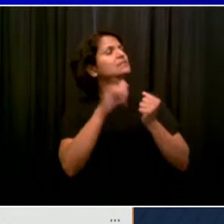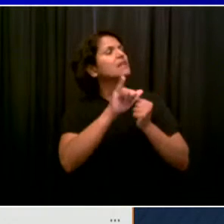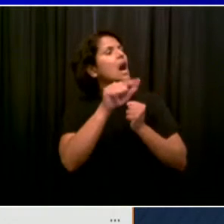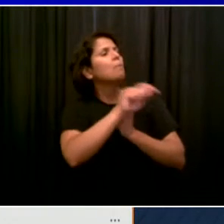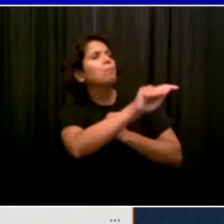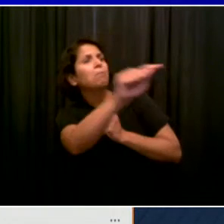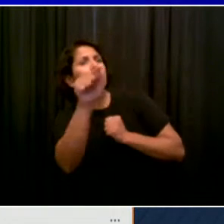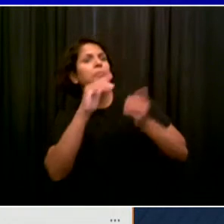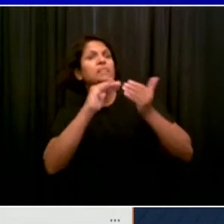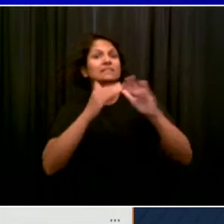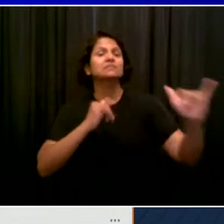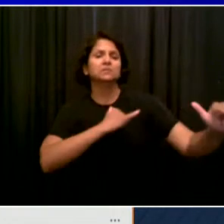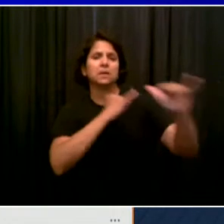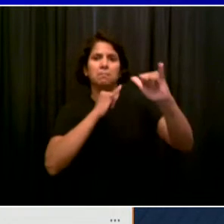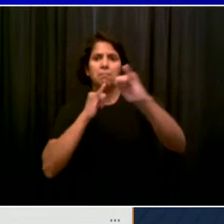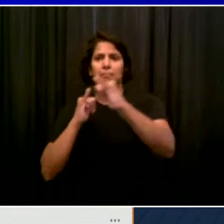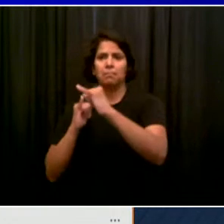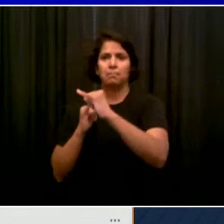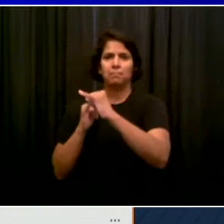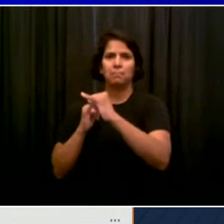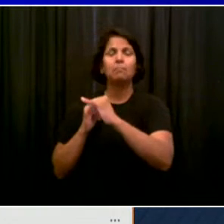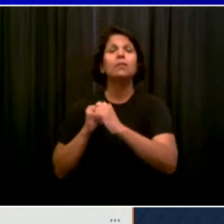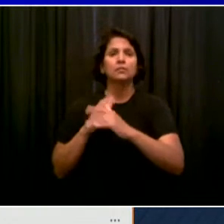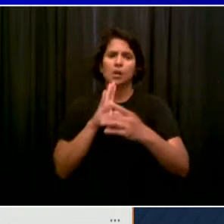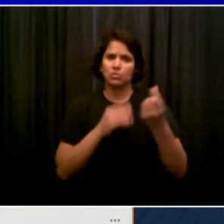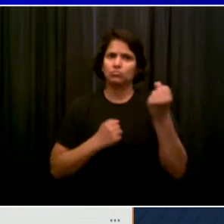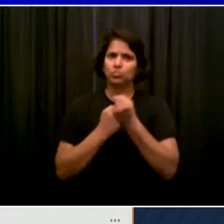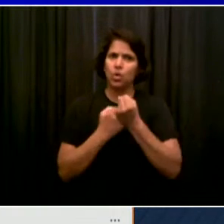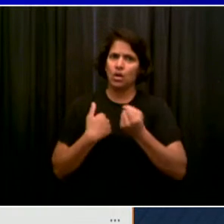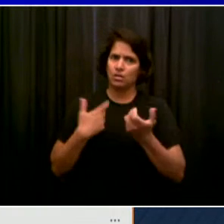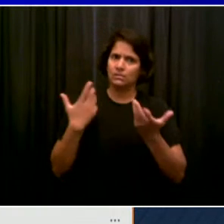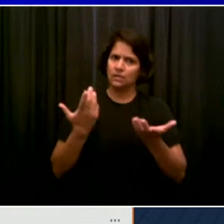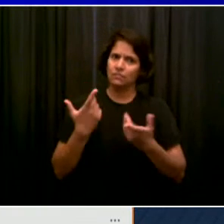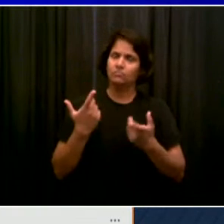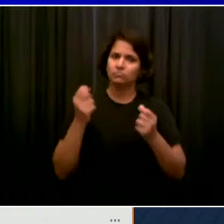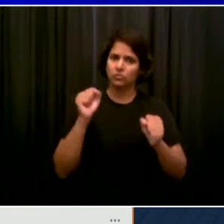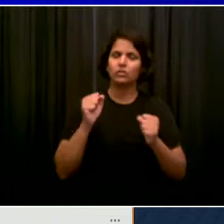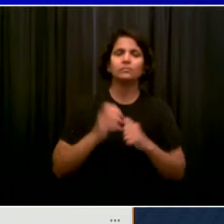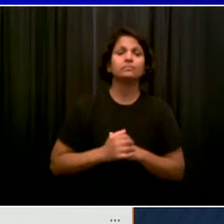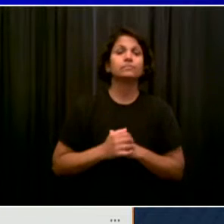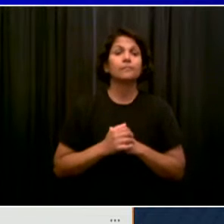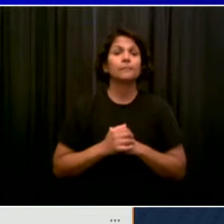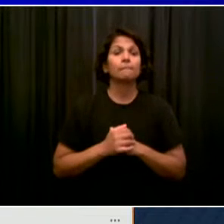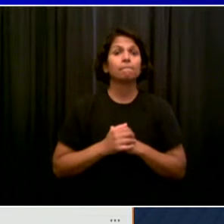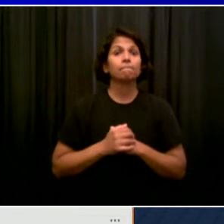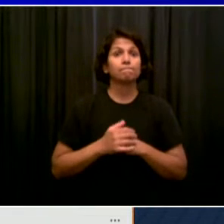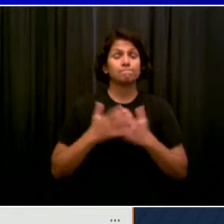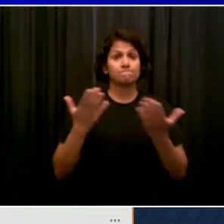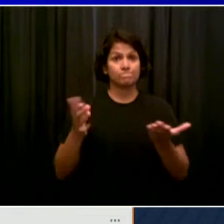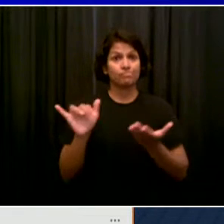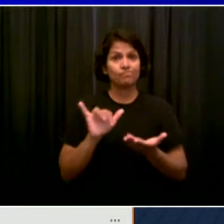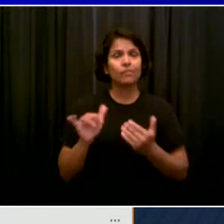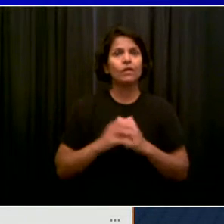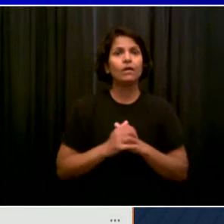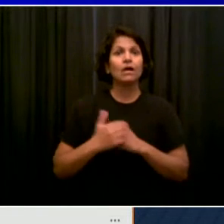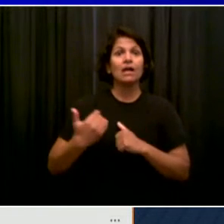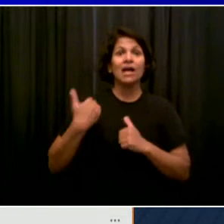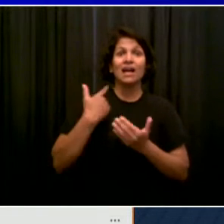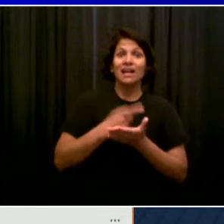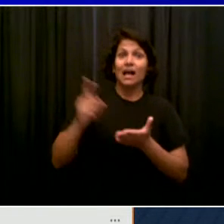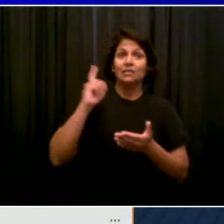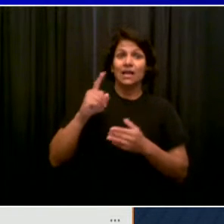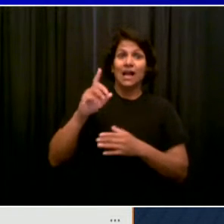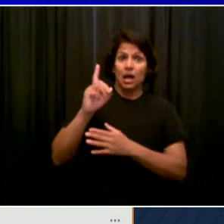all safer. And when we presented the $100 incentive, that also got a lot of pickup from the